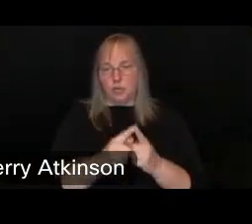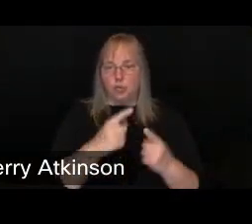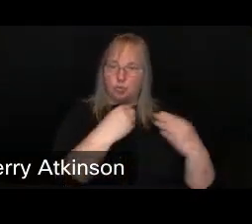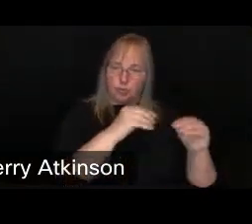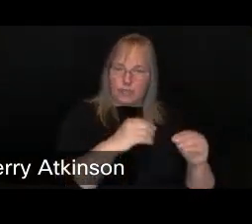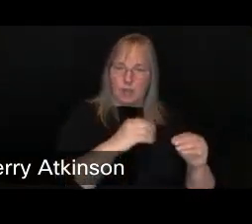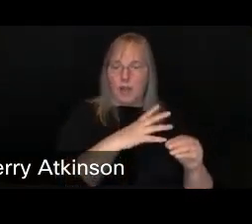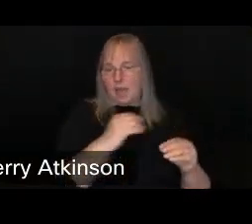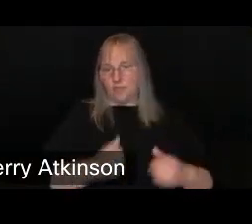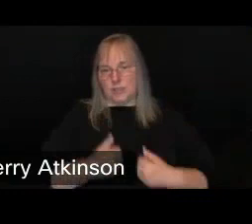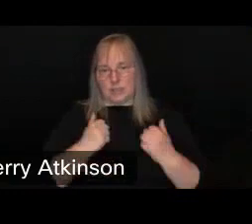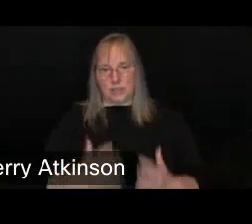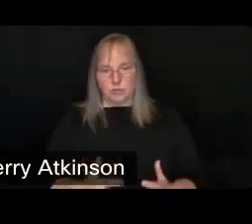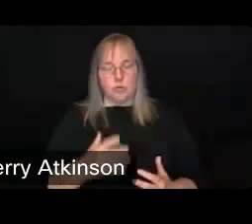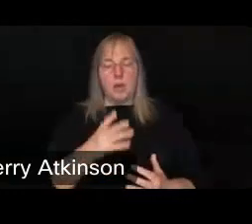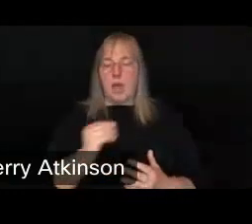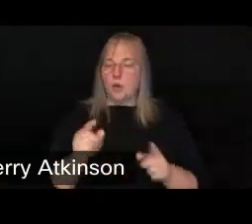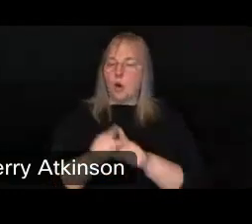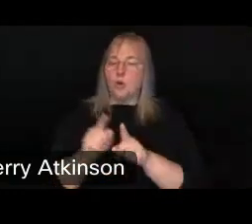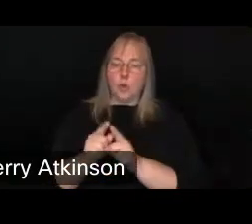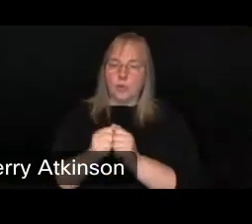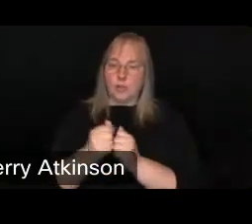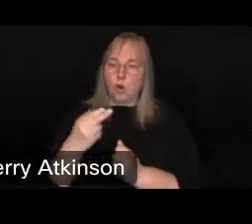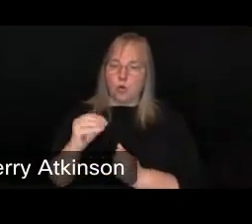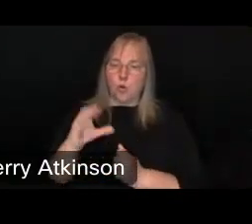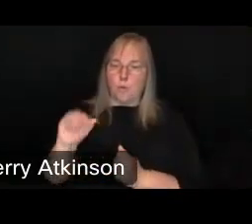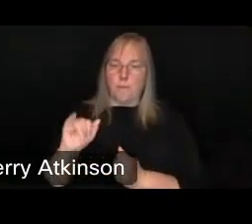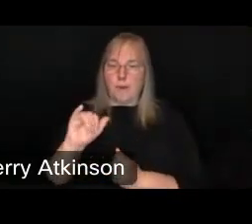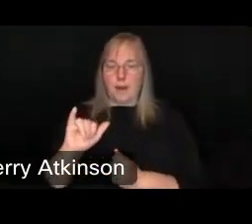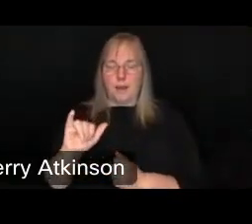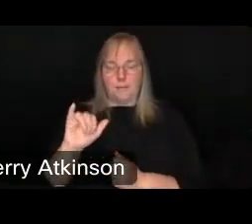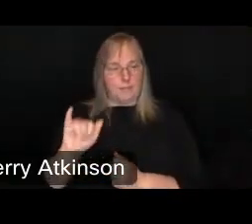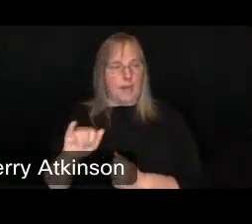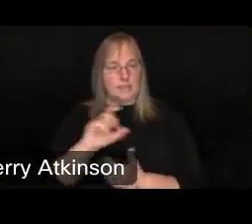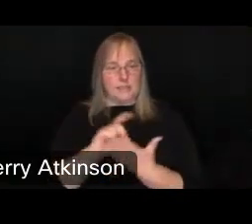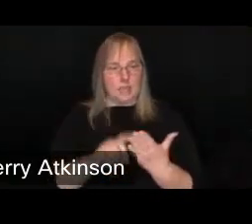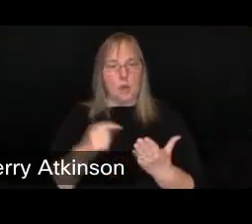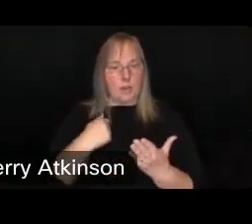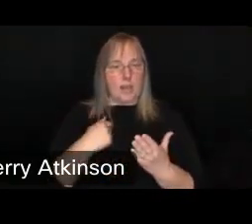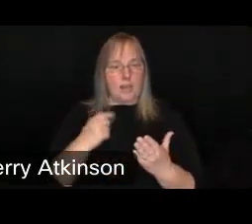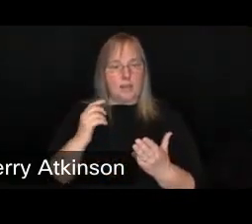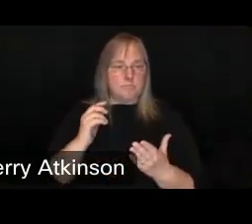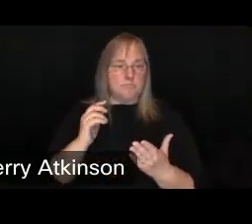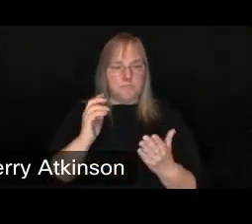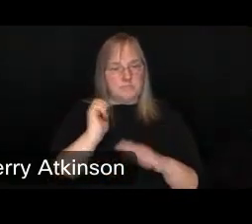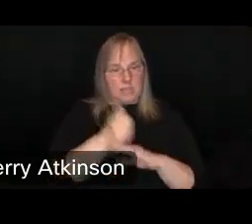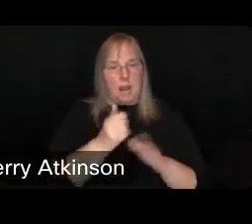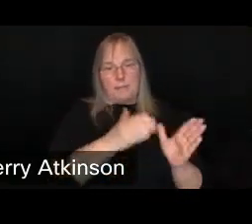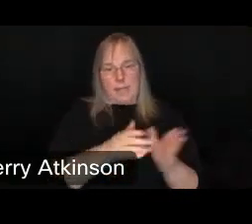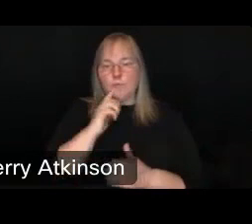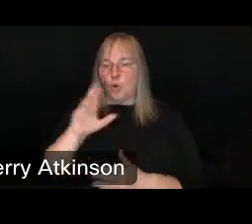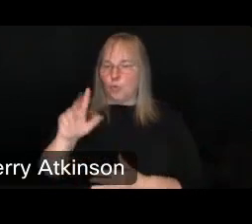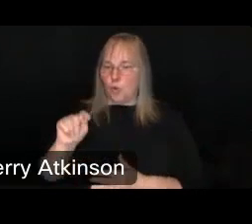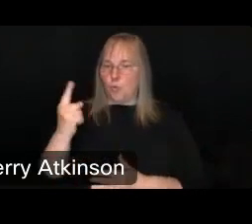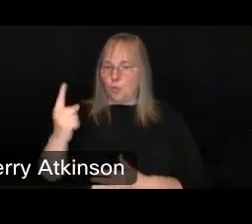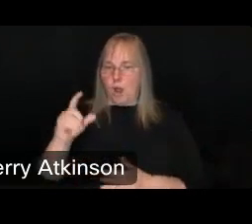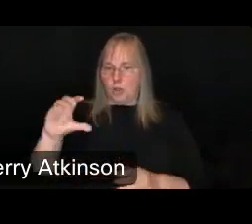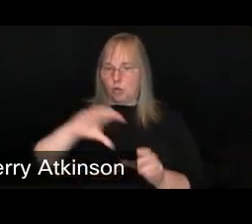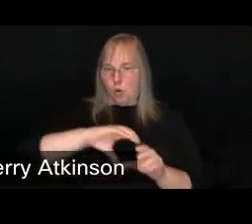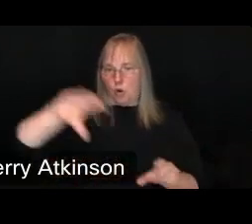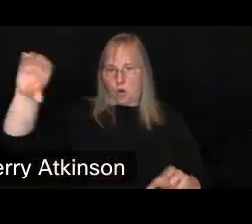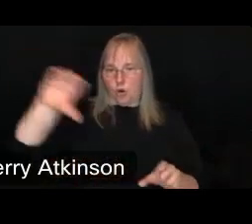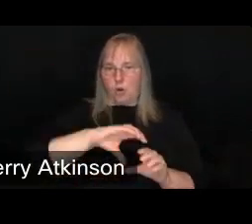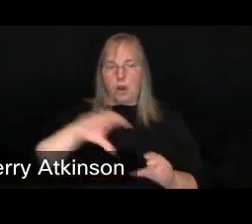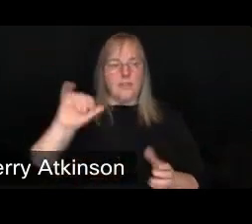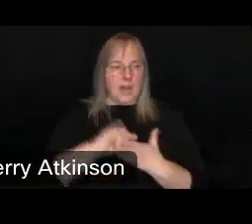Also, with HOCO by Design, we put forth a plan for the Route 1 corridor. And again, it just emphasizes that we're looking to